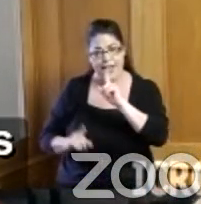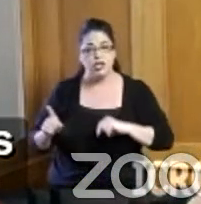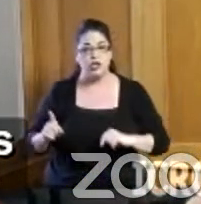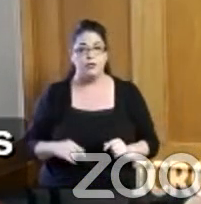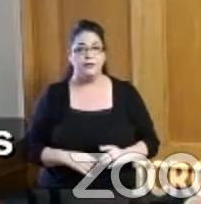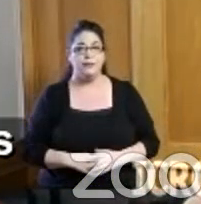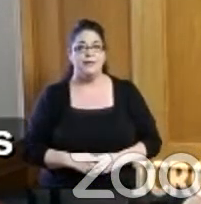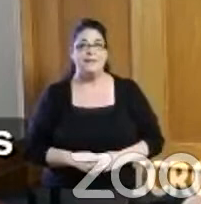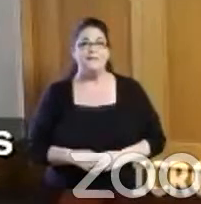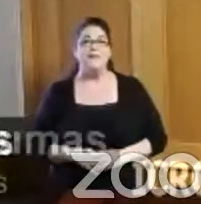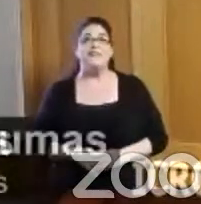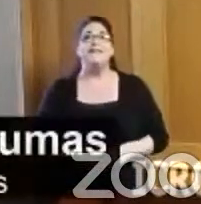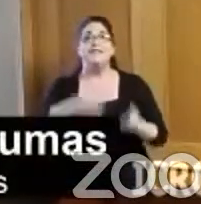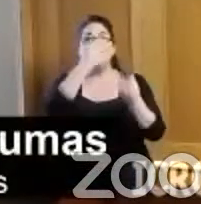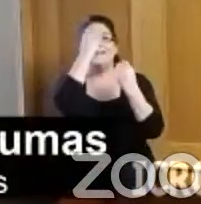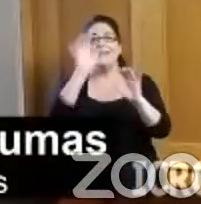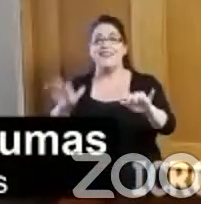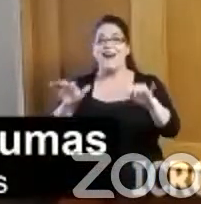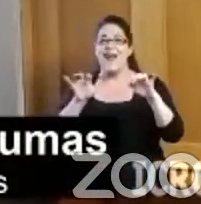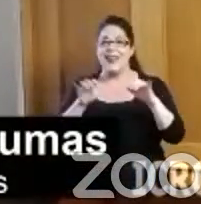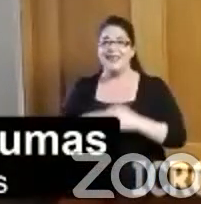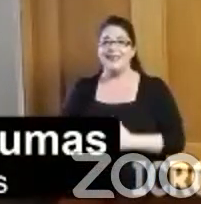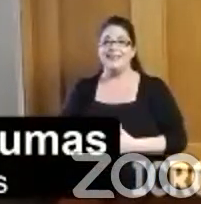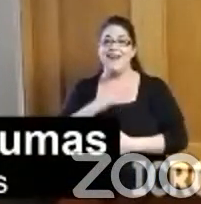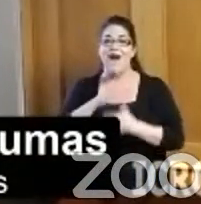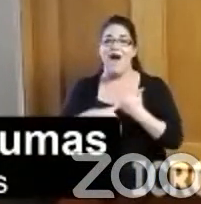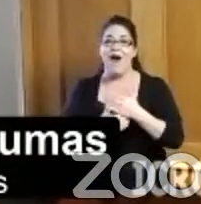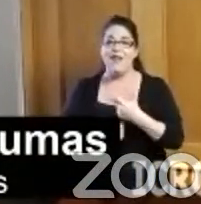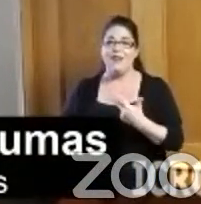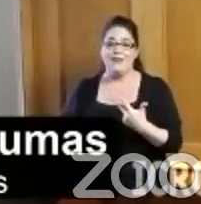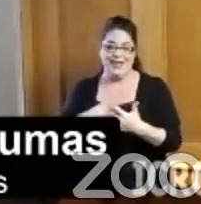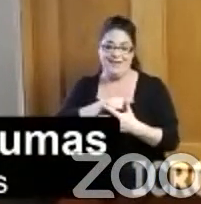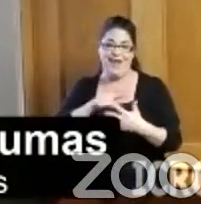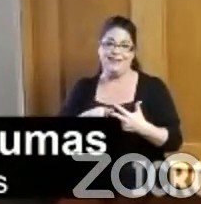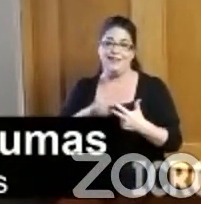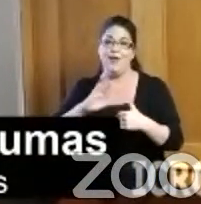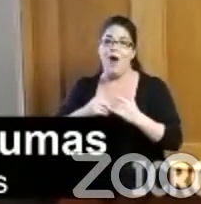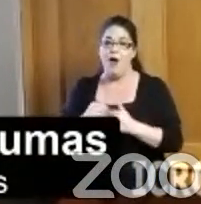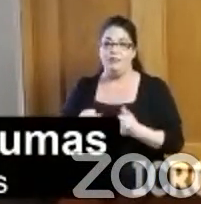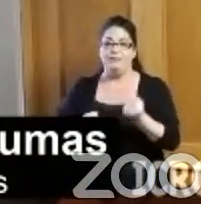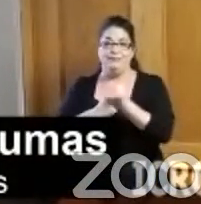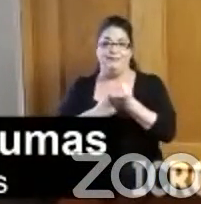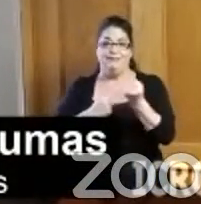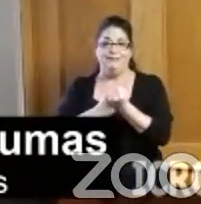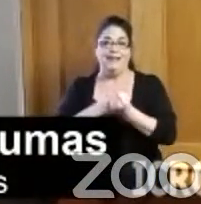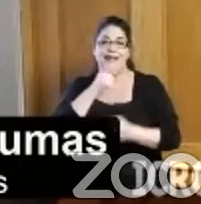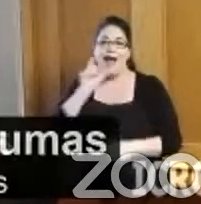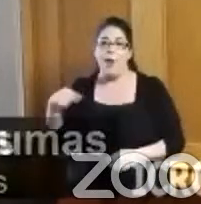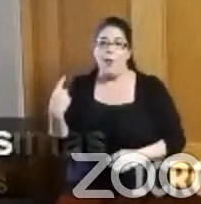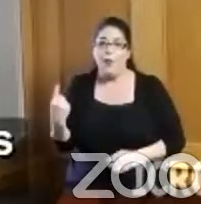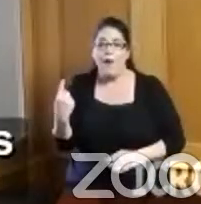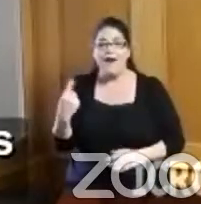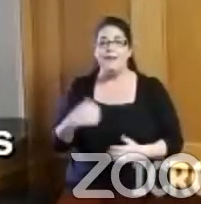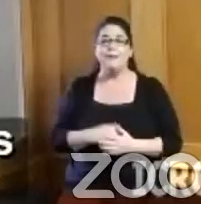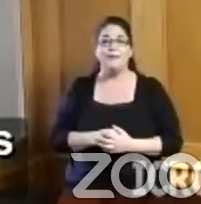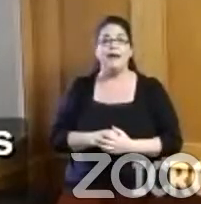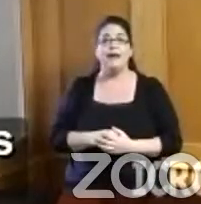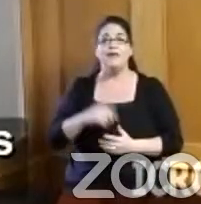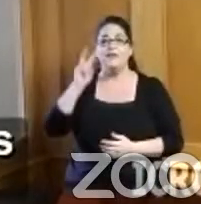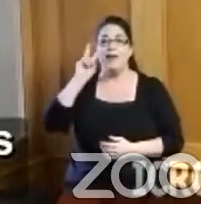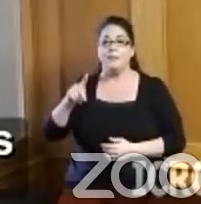But anyway, just to let the audience know that all three of us are in support of that. And of course, Vice President Reese